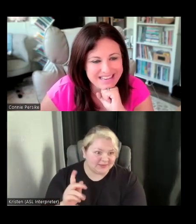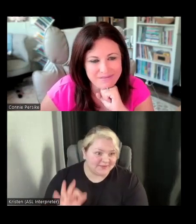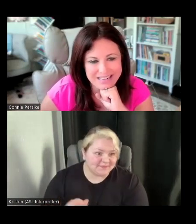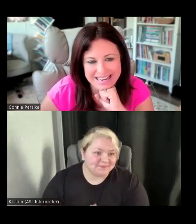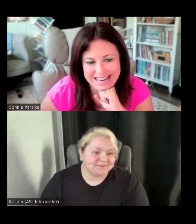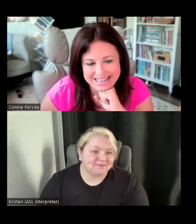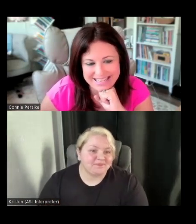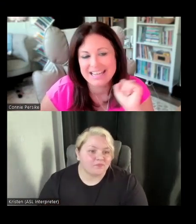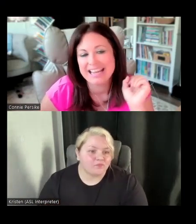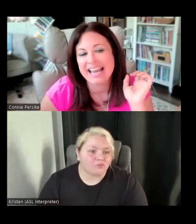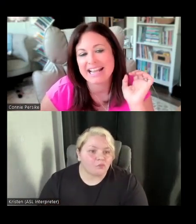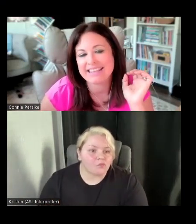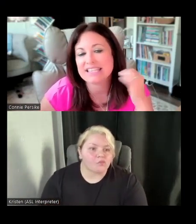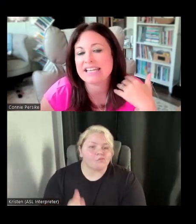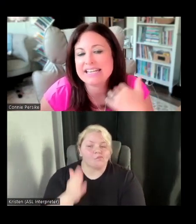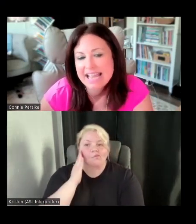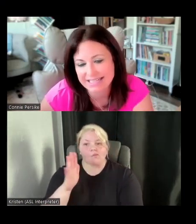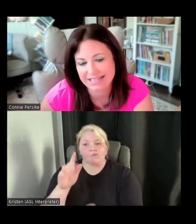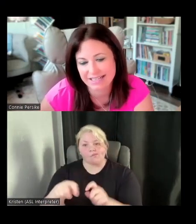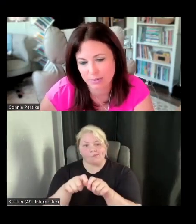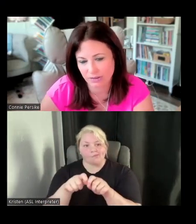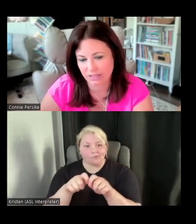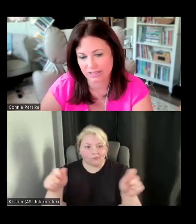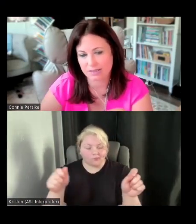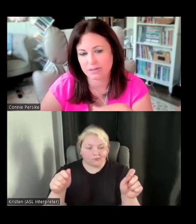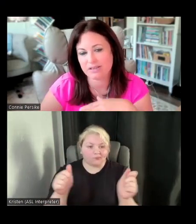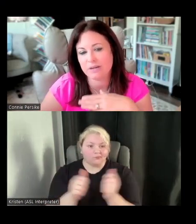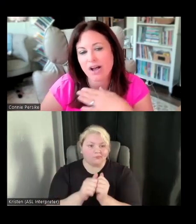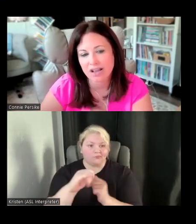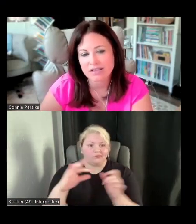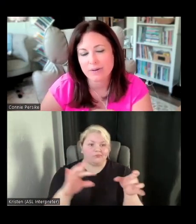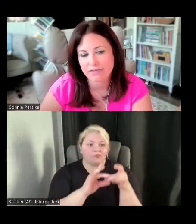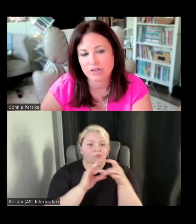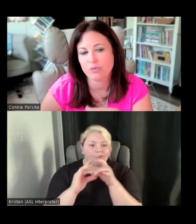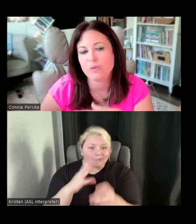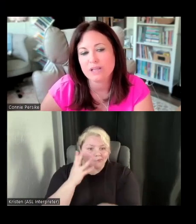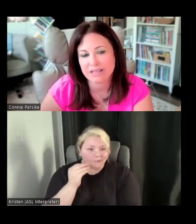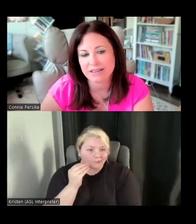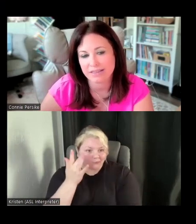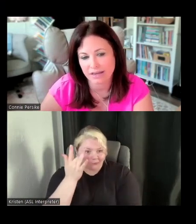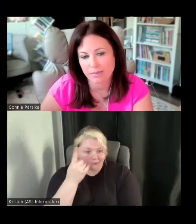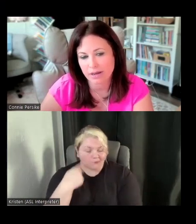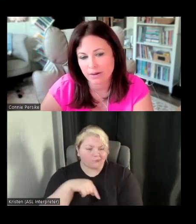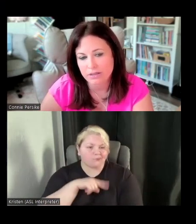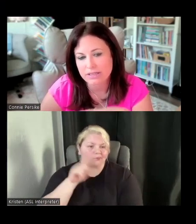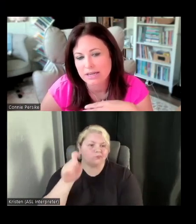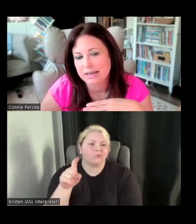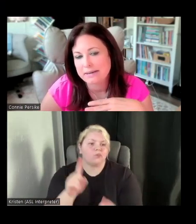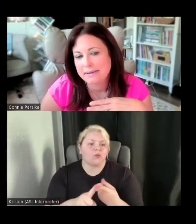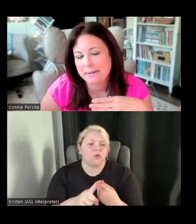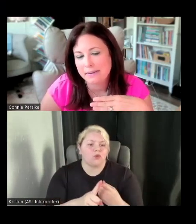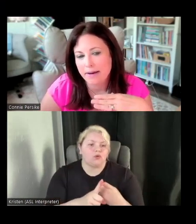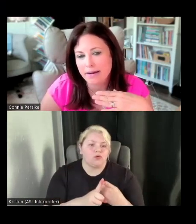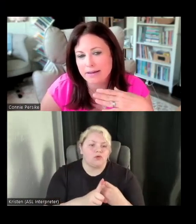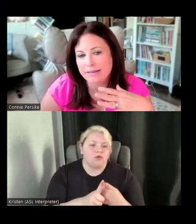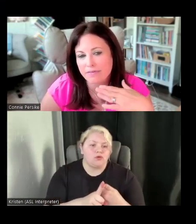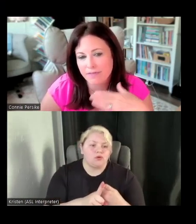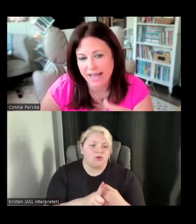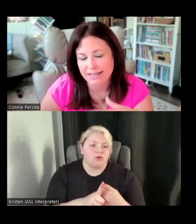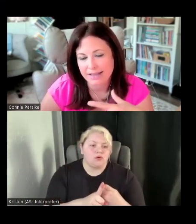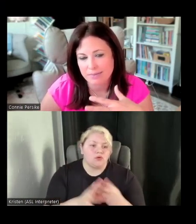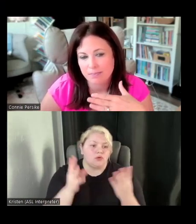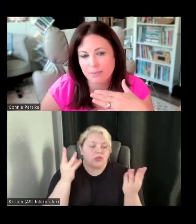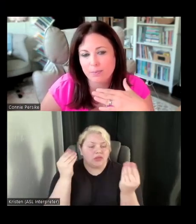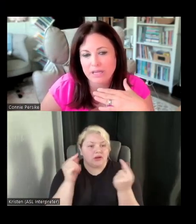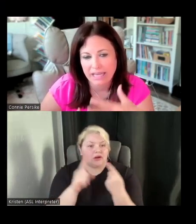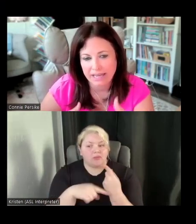I think I'm going to end at this connected experience, because we also have to really think about the